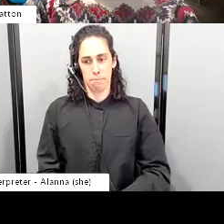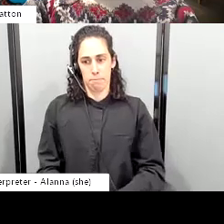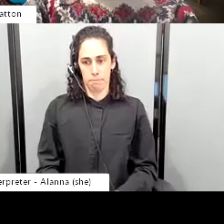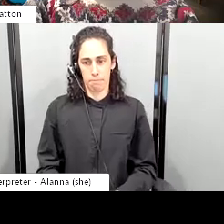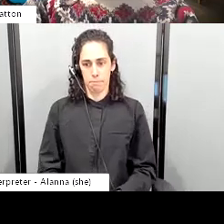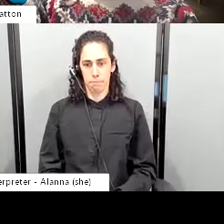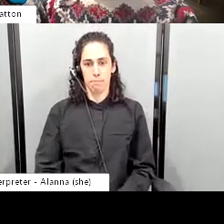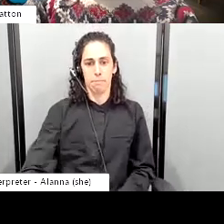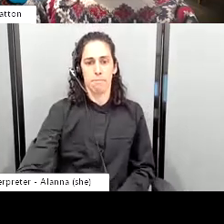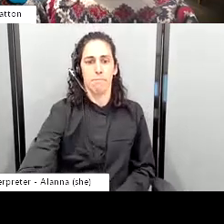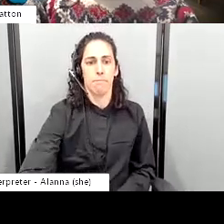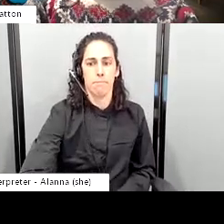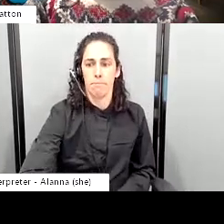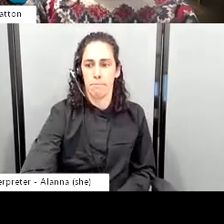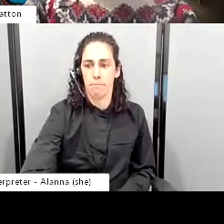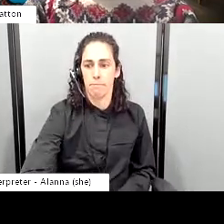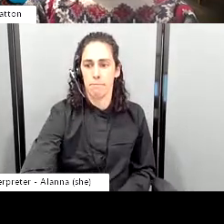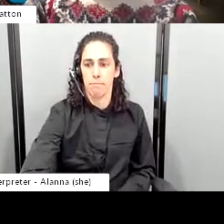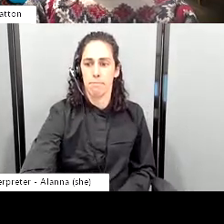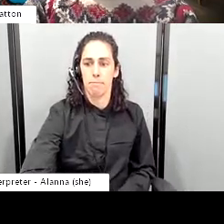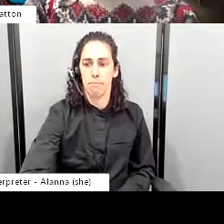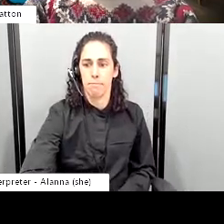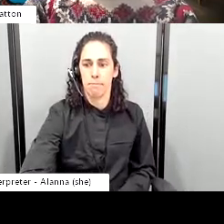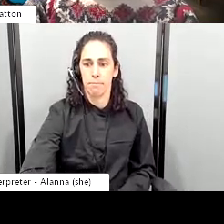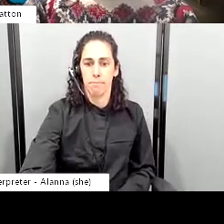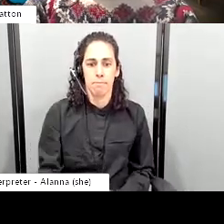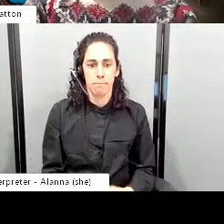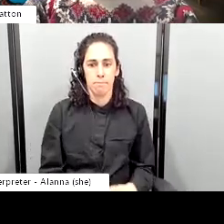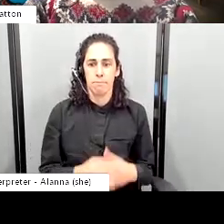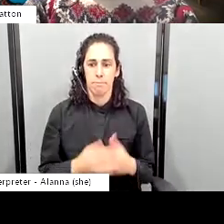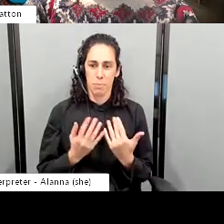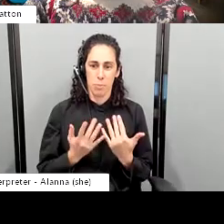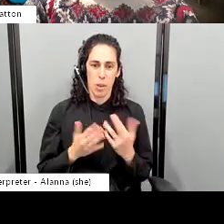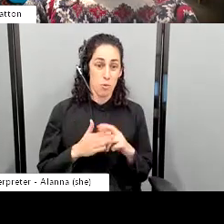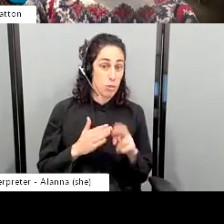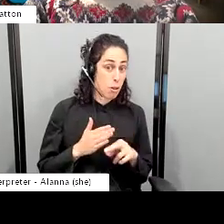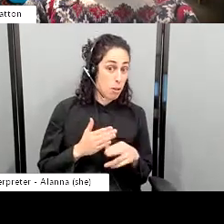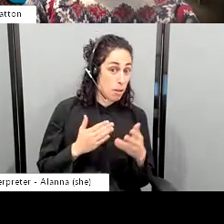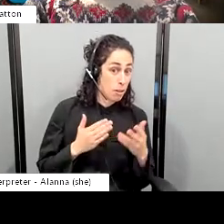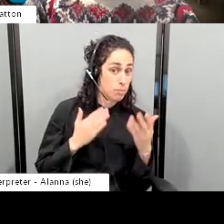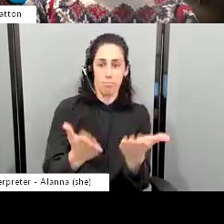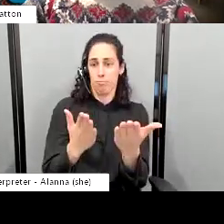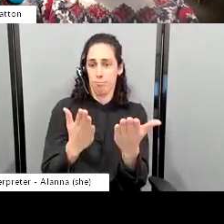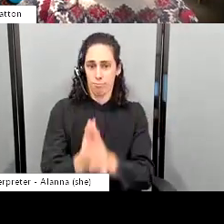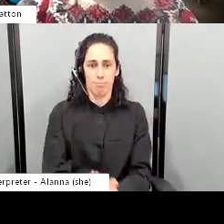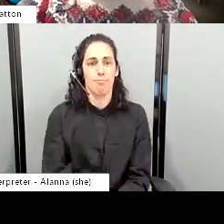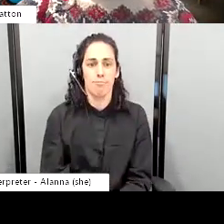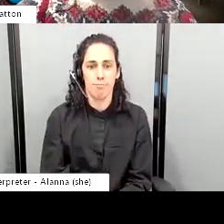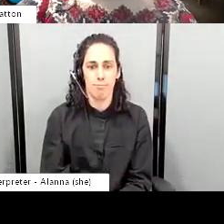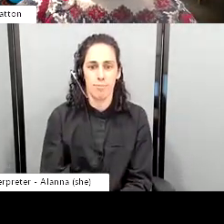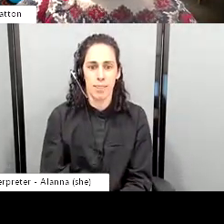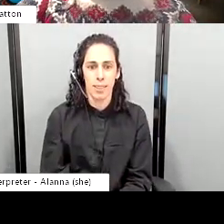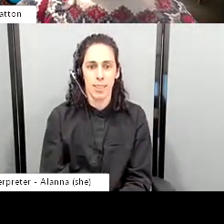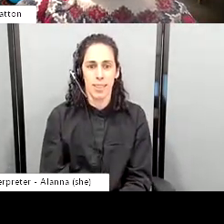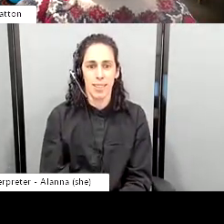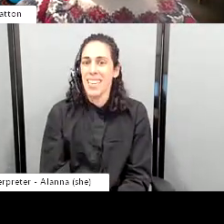answers to come in. And then my partner will post the results. And let's just see where. Okay, hey, nobody else